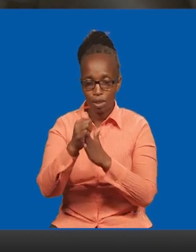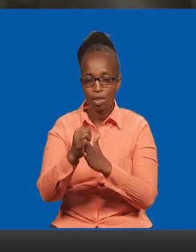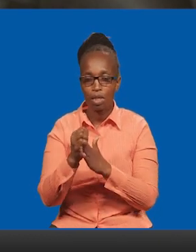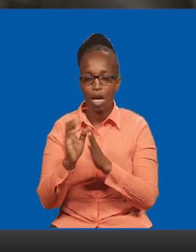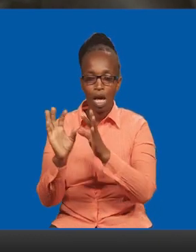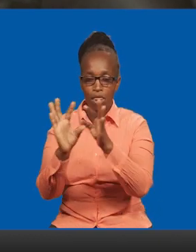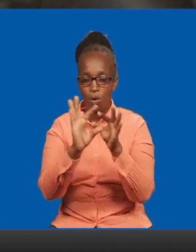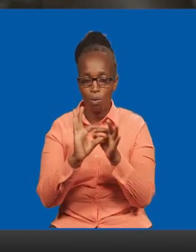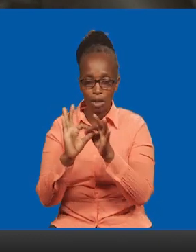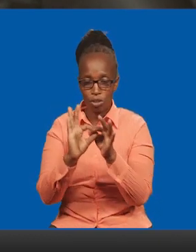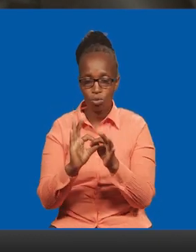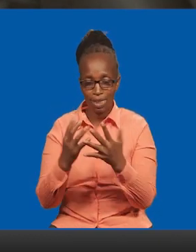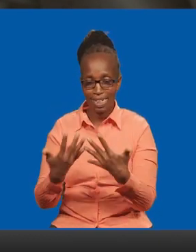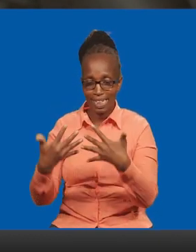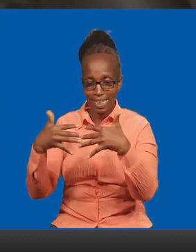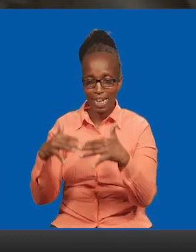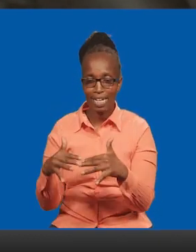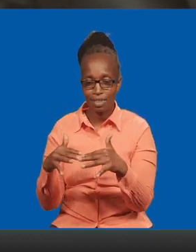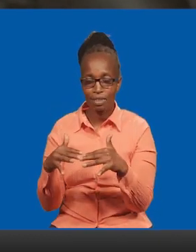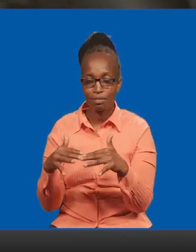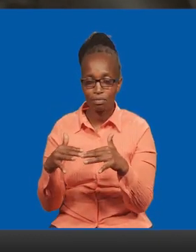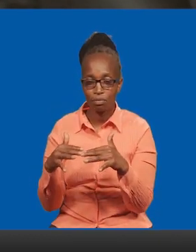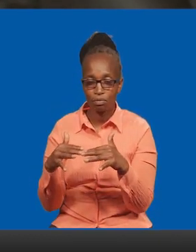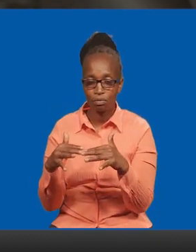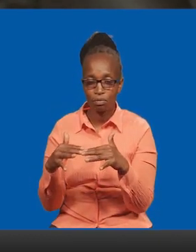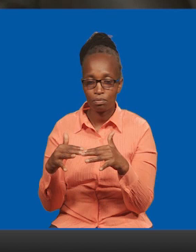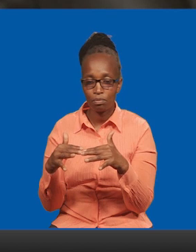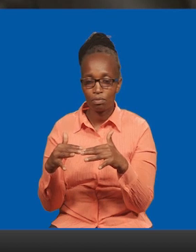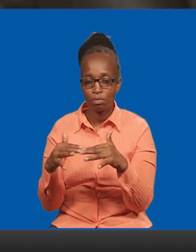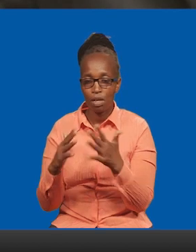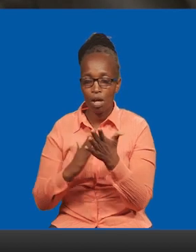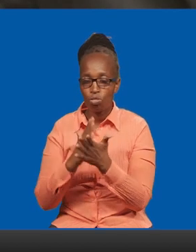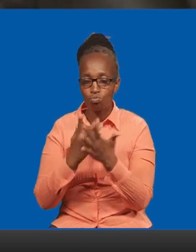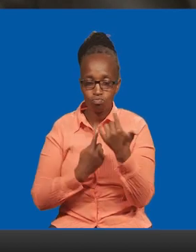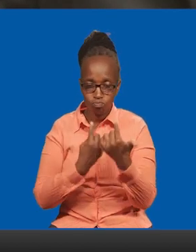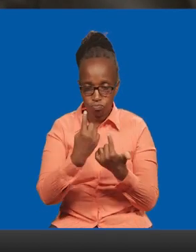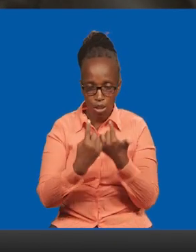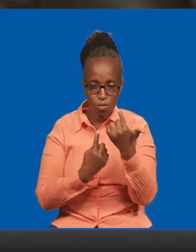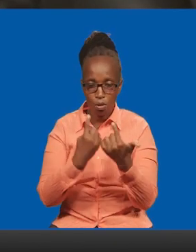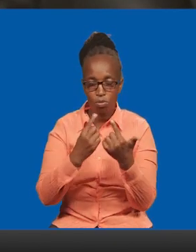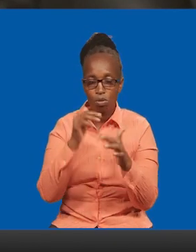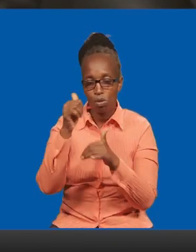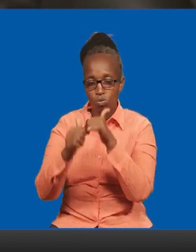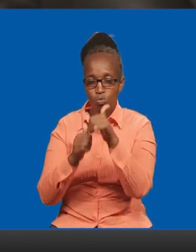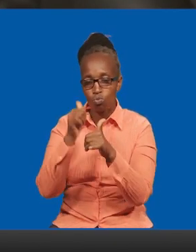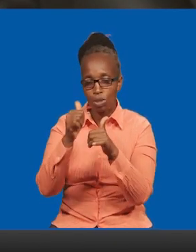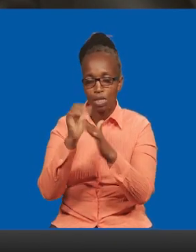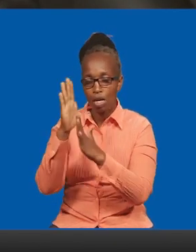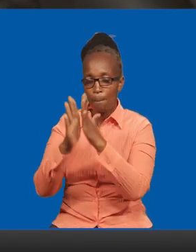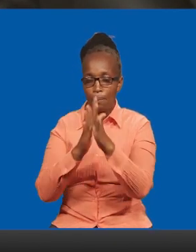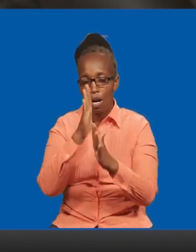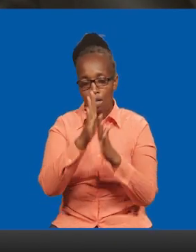lead your coalitions in engaging in bipartisan talks that